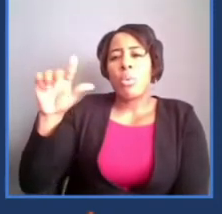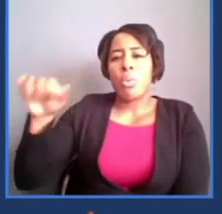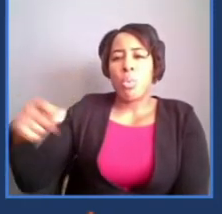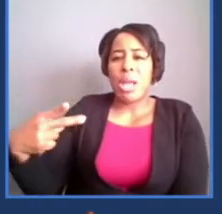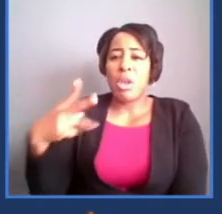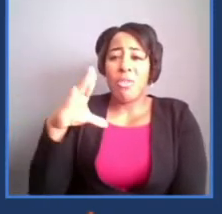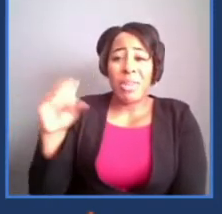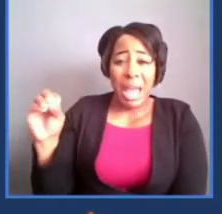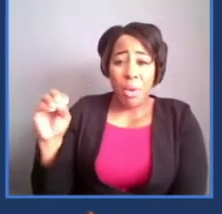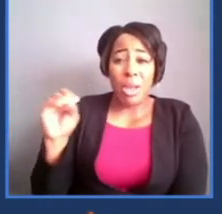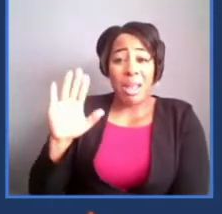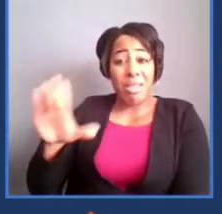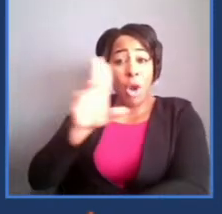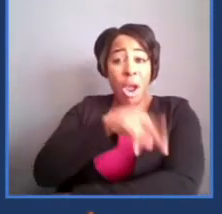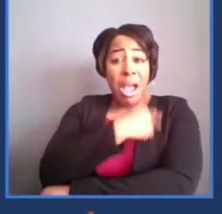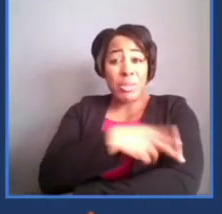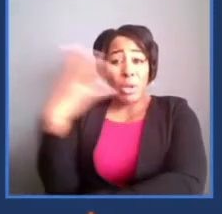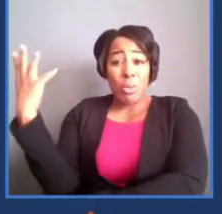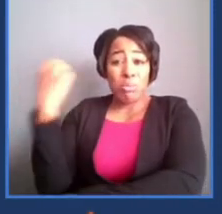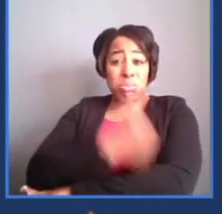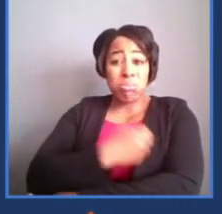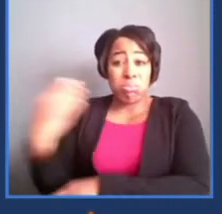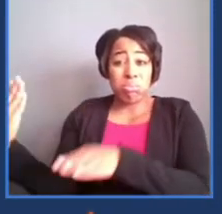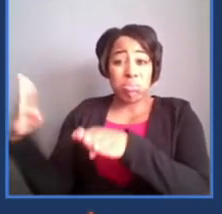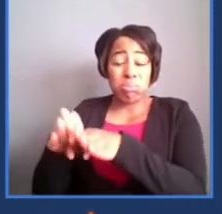hospital in October.